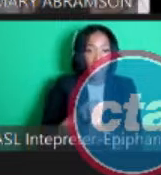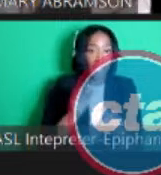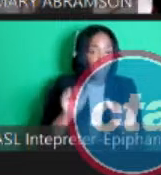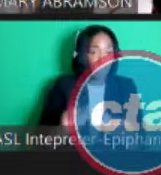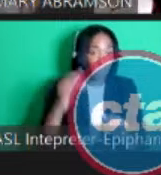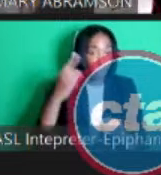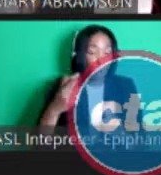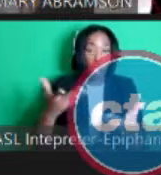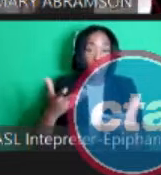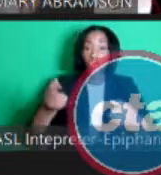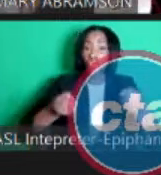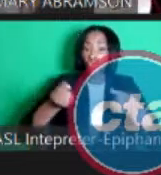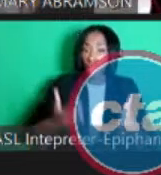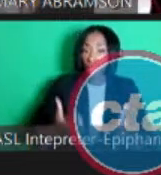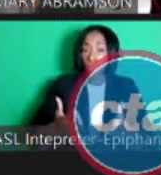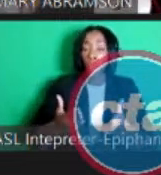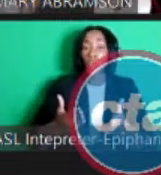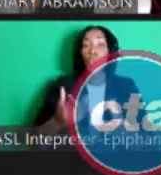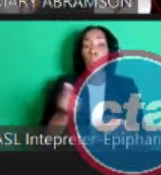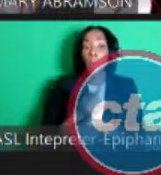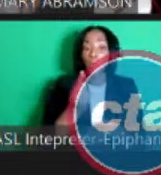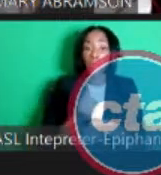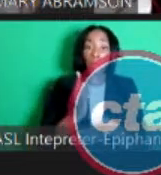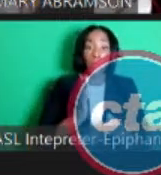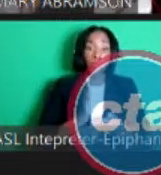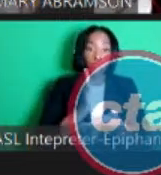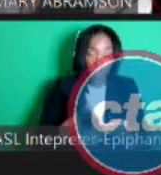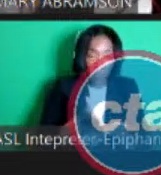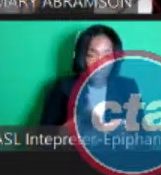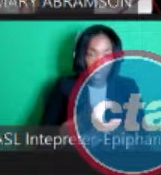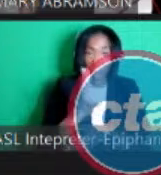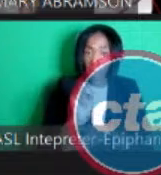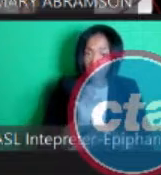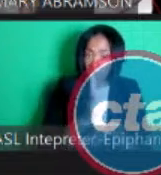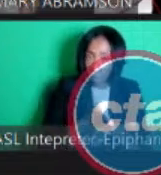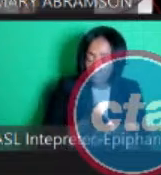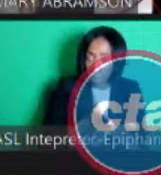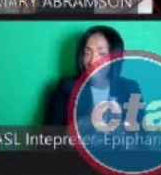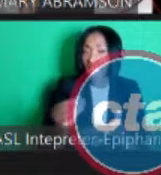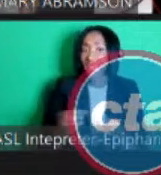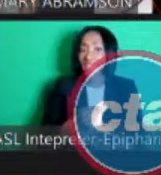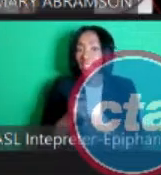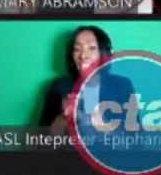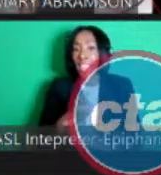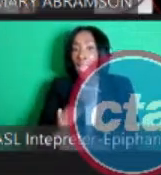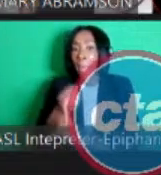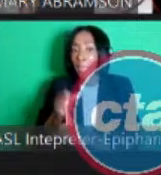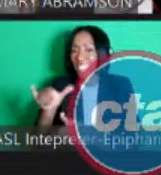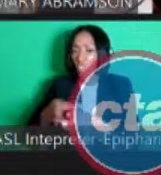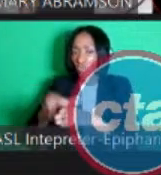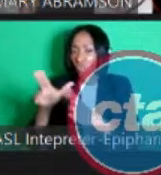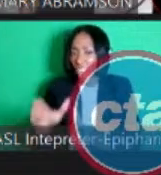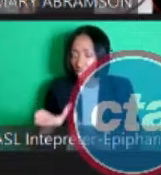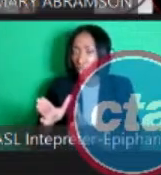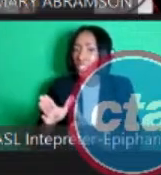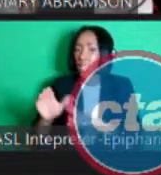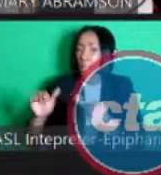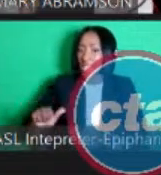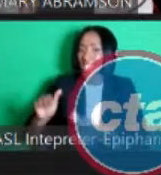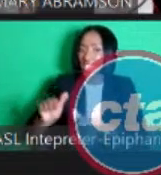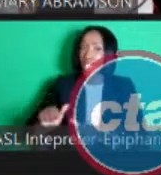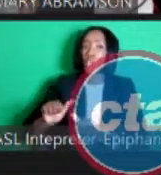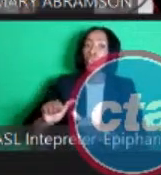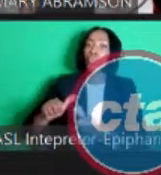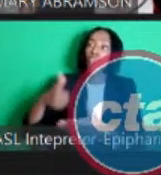an operator to properly berth at a bus stop, but also impact a rider's ability to actually get to the